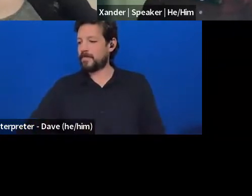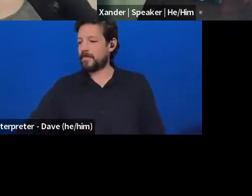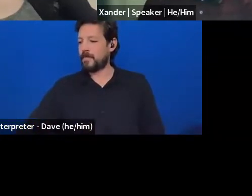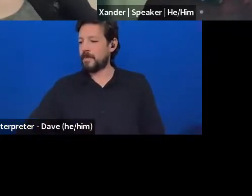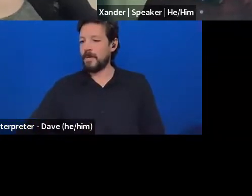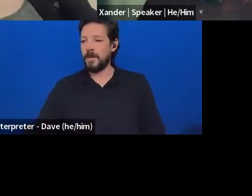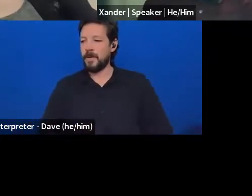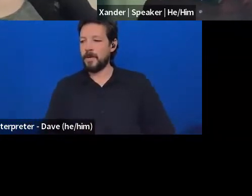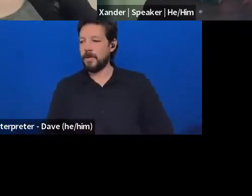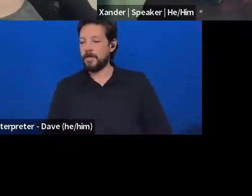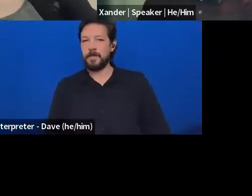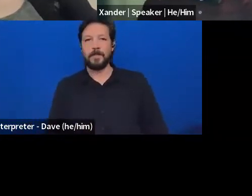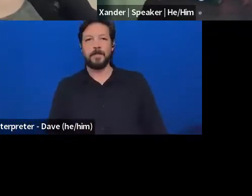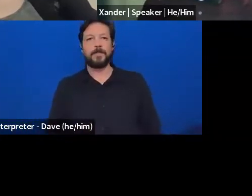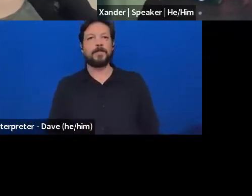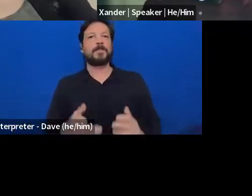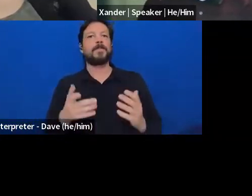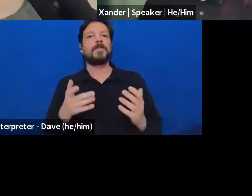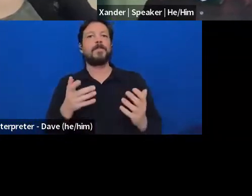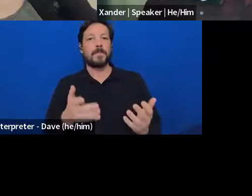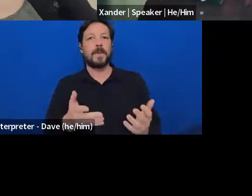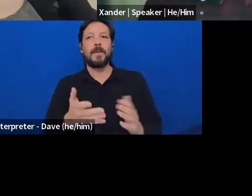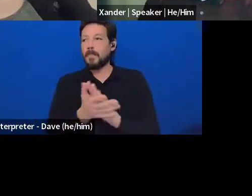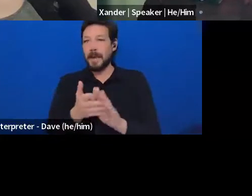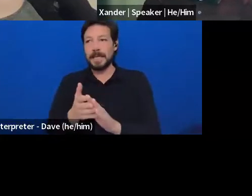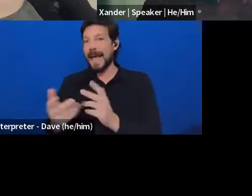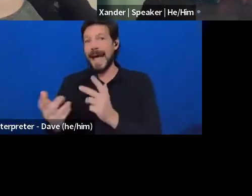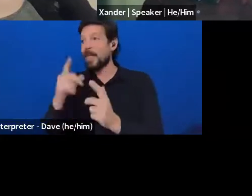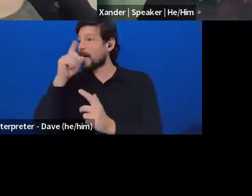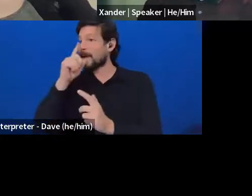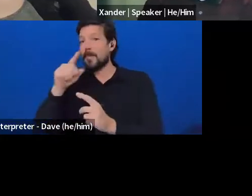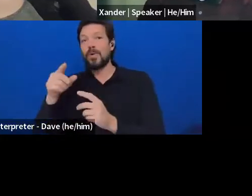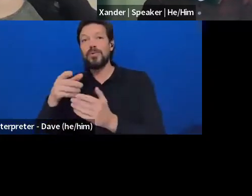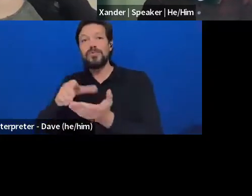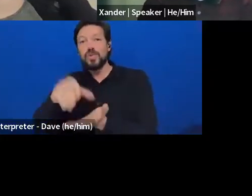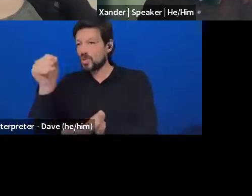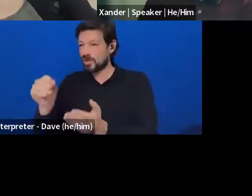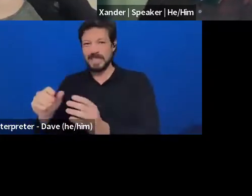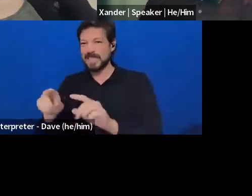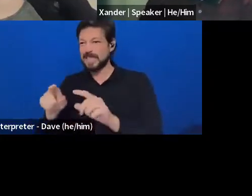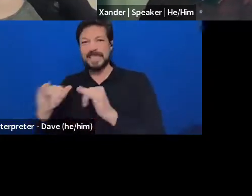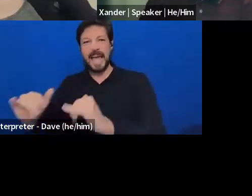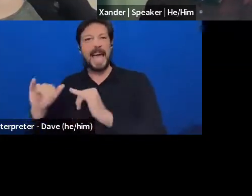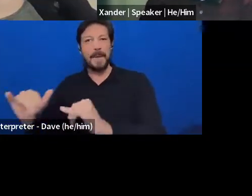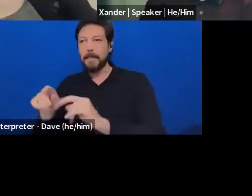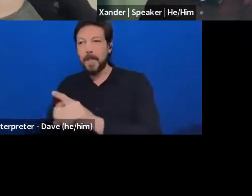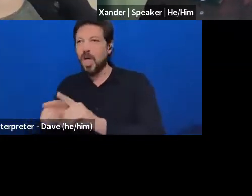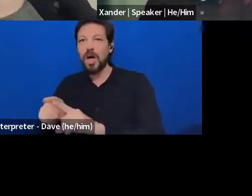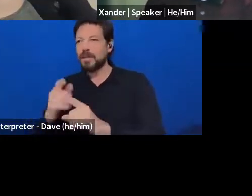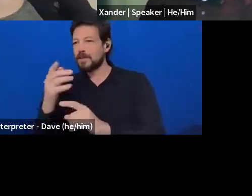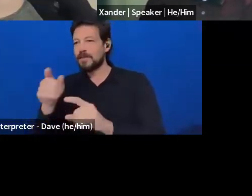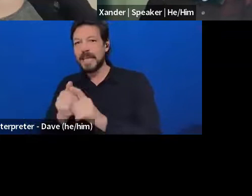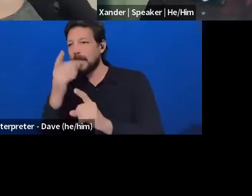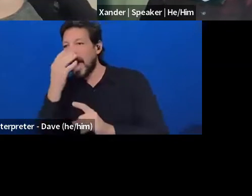being really included to learn the same things as others of the same age, be in the